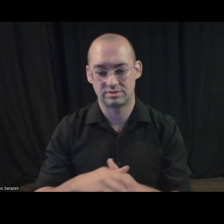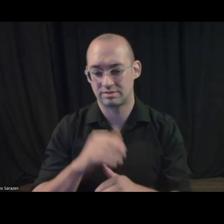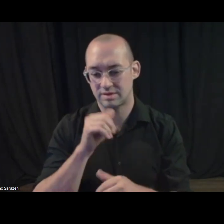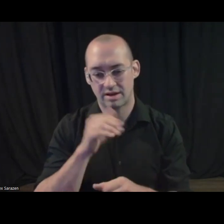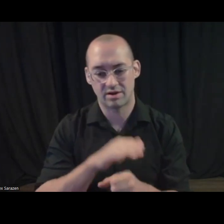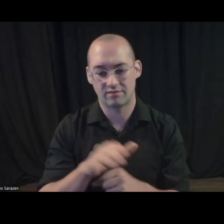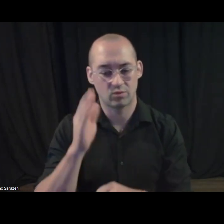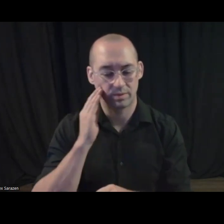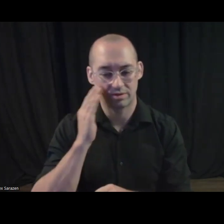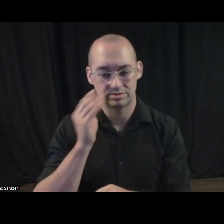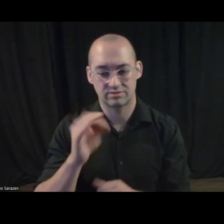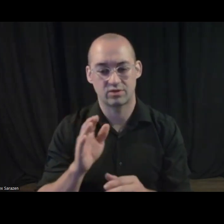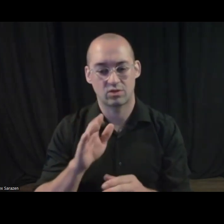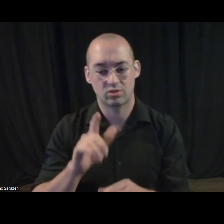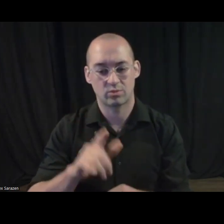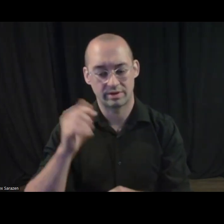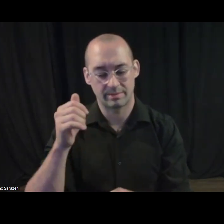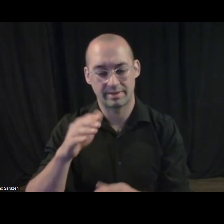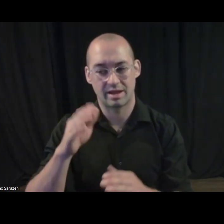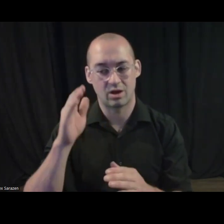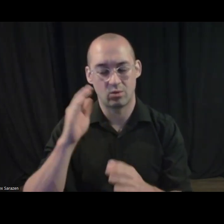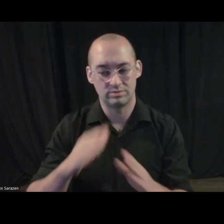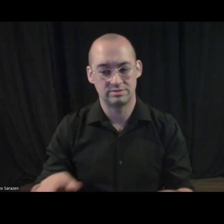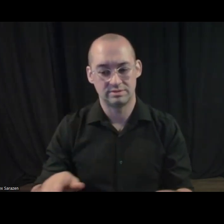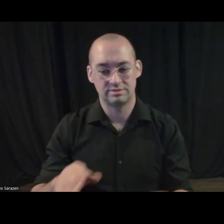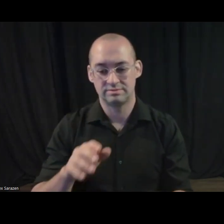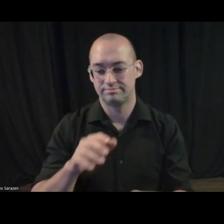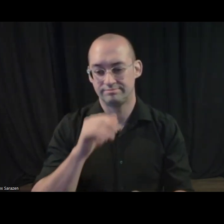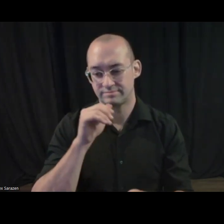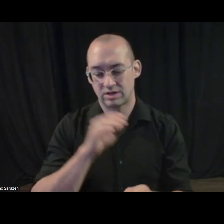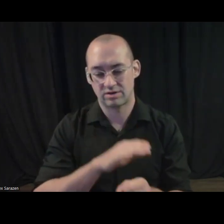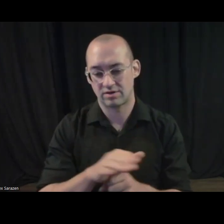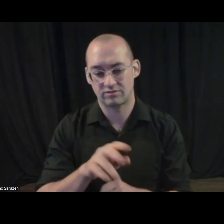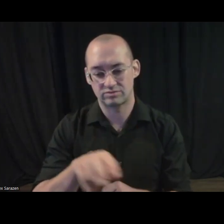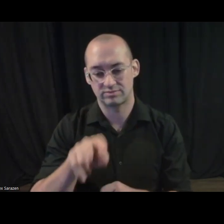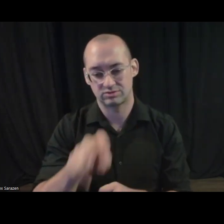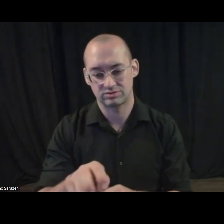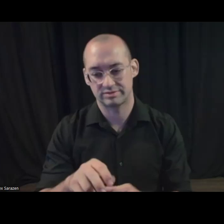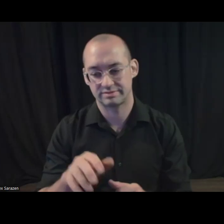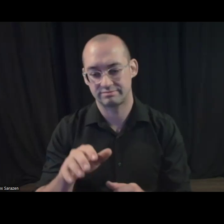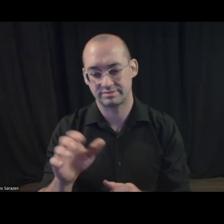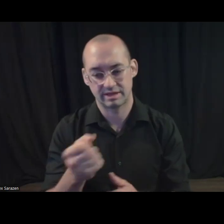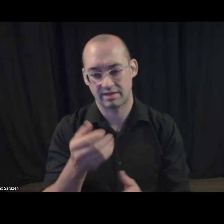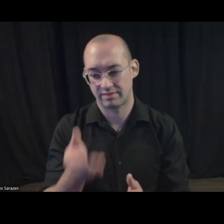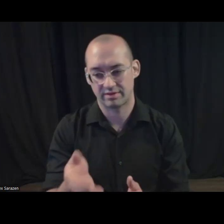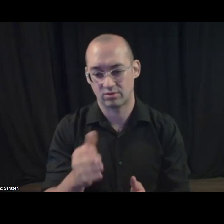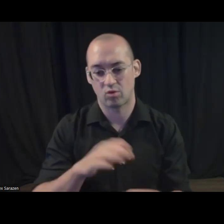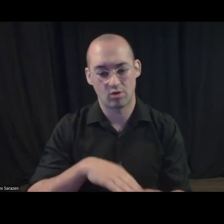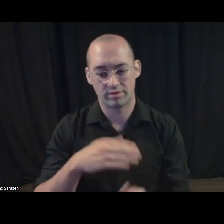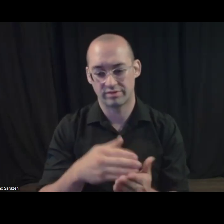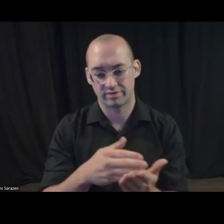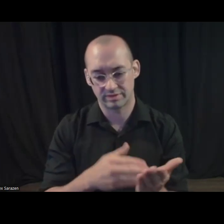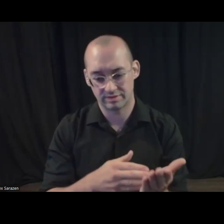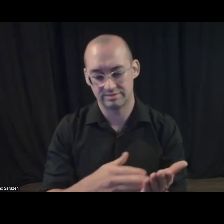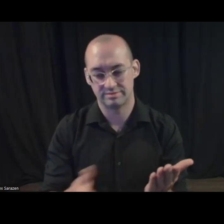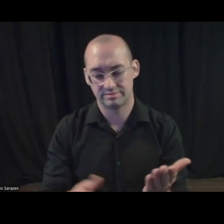of low-income housing. Lack of transportation to get to vacant housing or to get lists of housing that may be